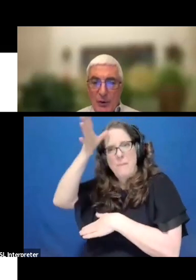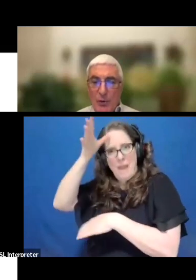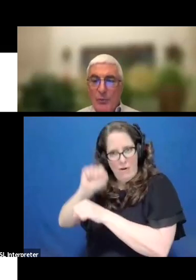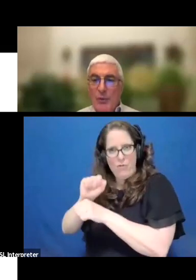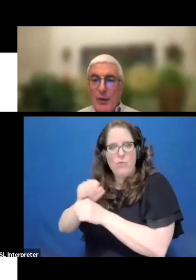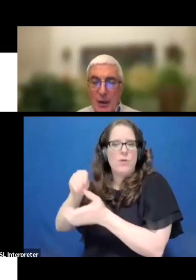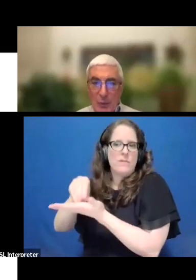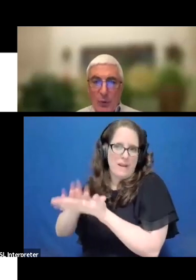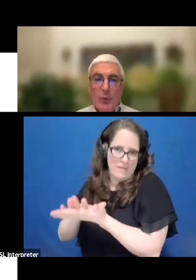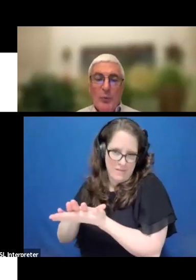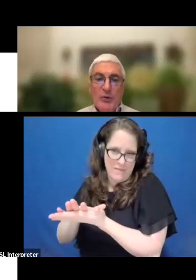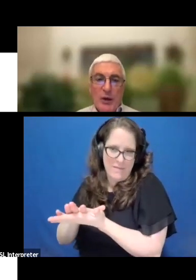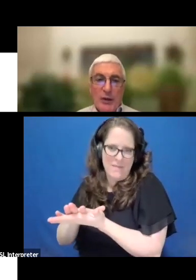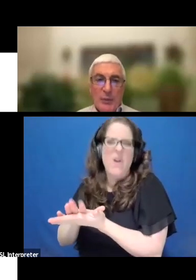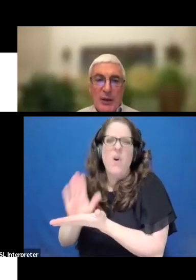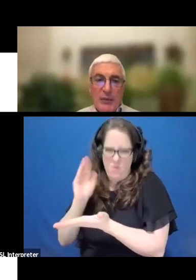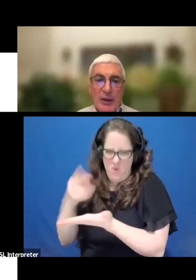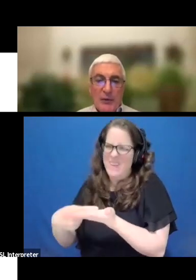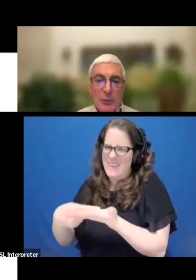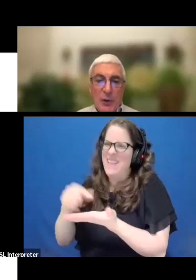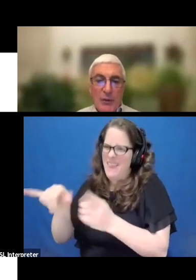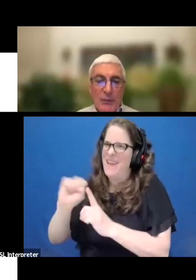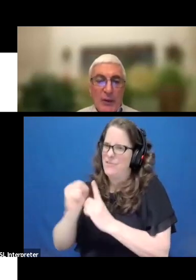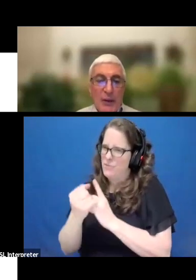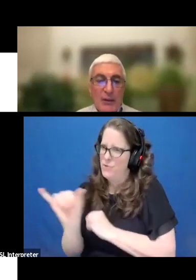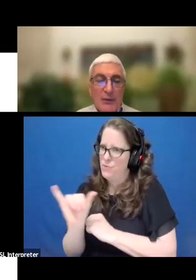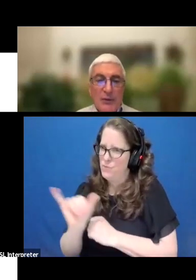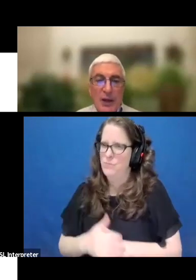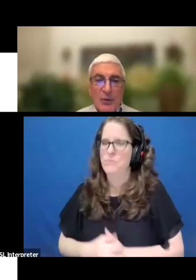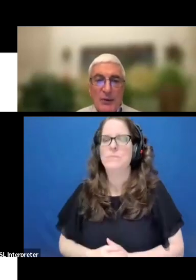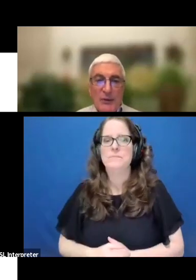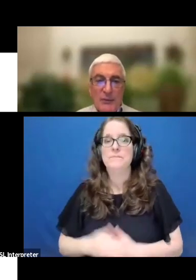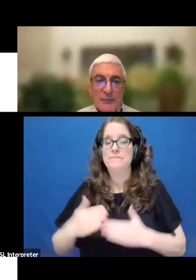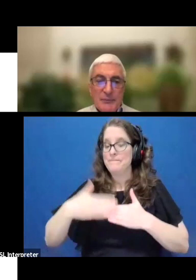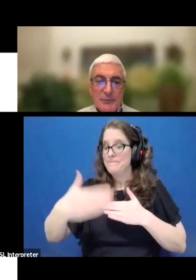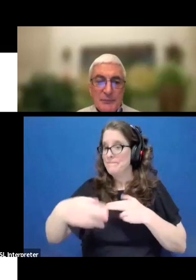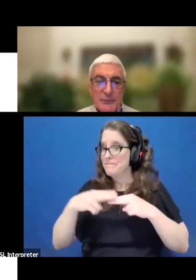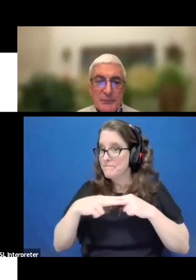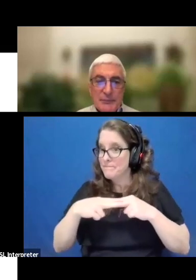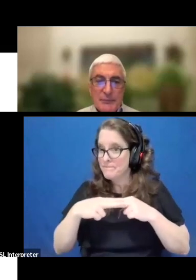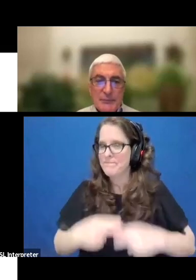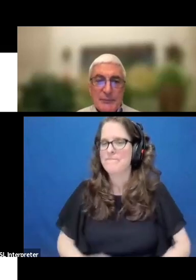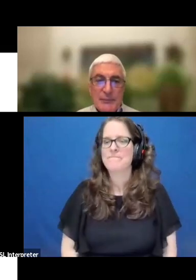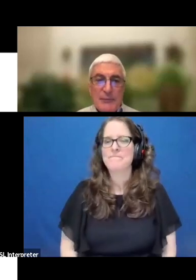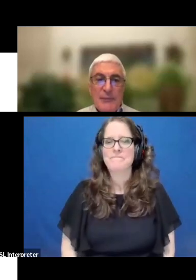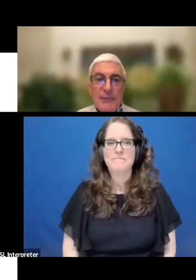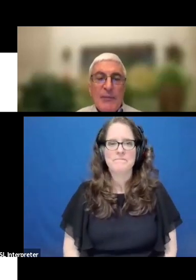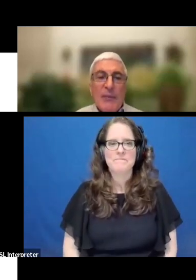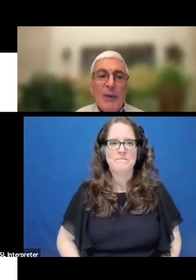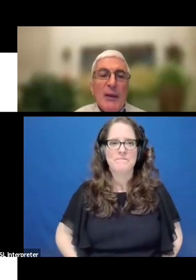than their own, and we will be talking about that as well. Next slide, please.